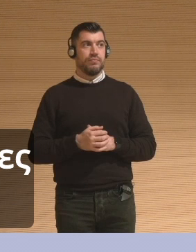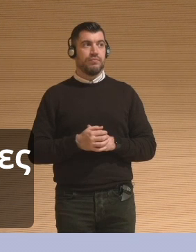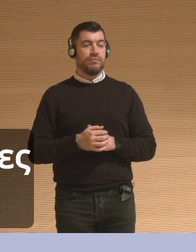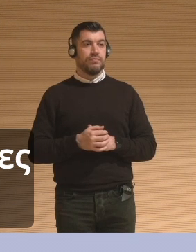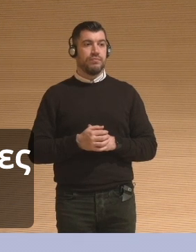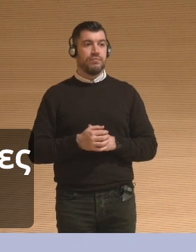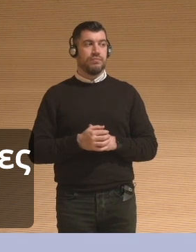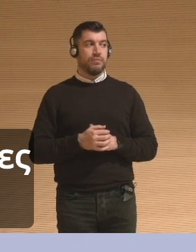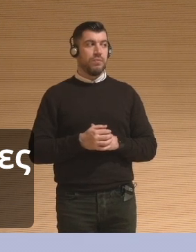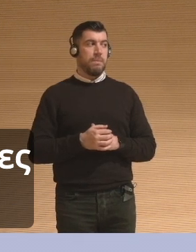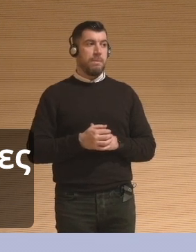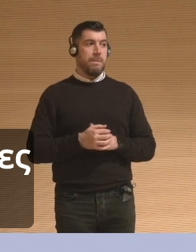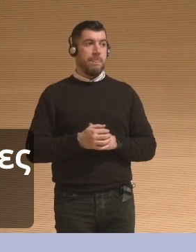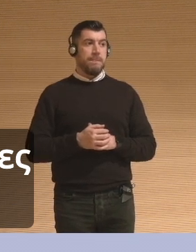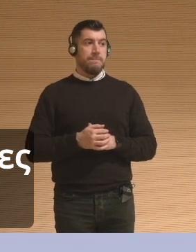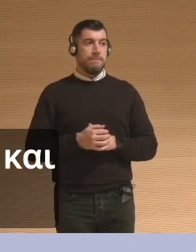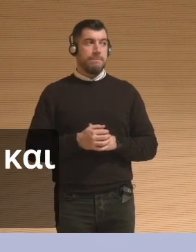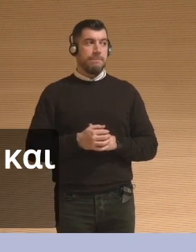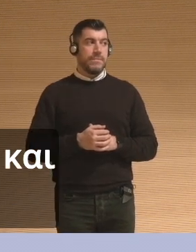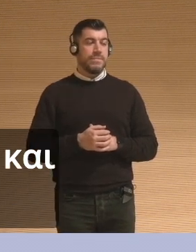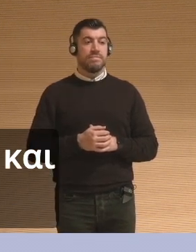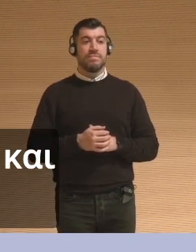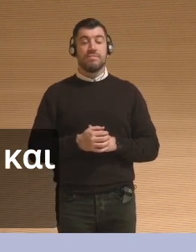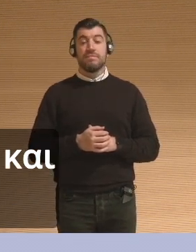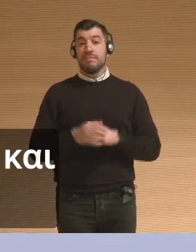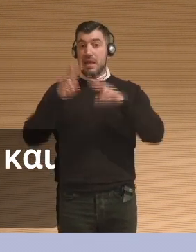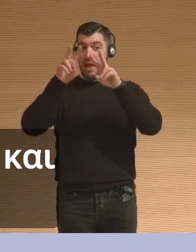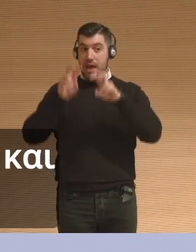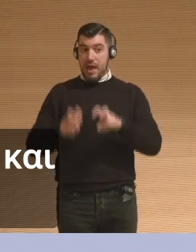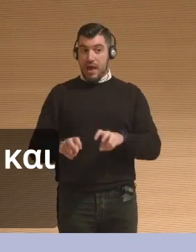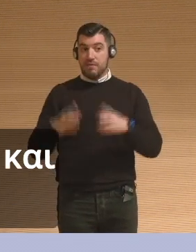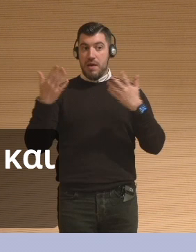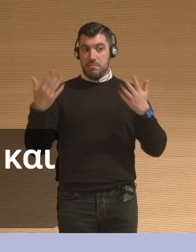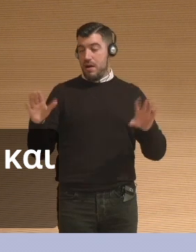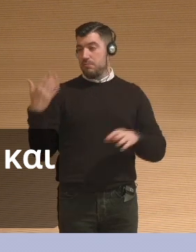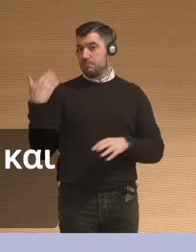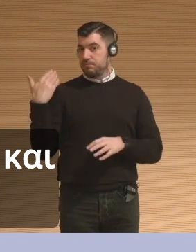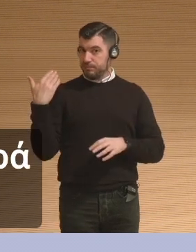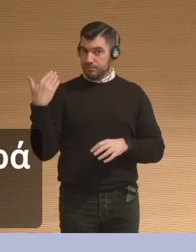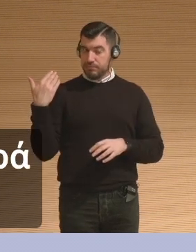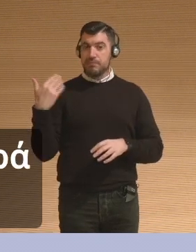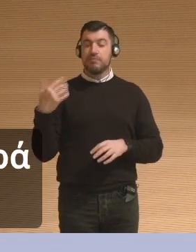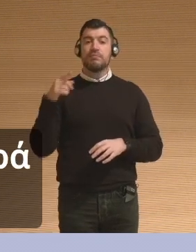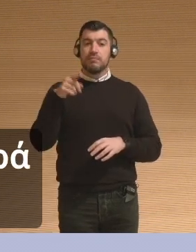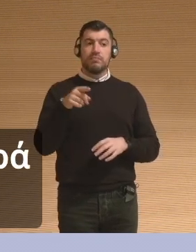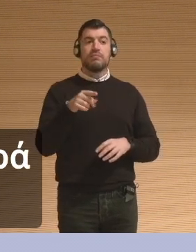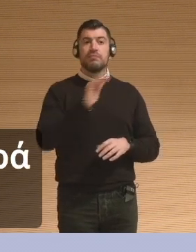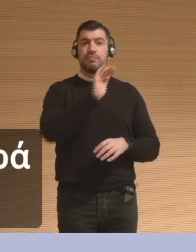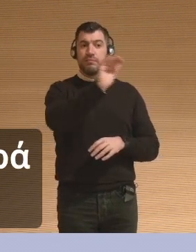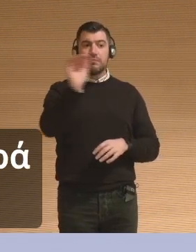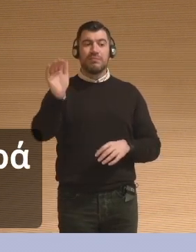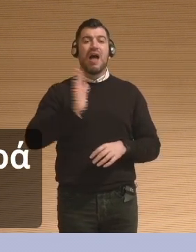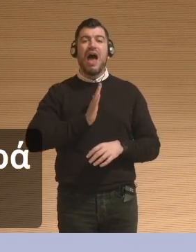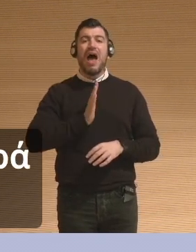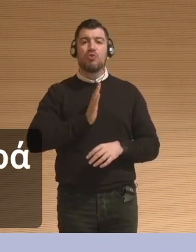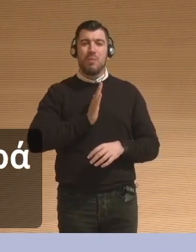paintings improved participants' negative mood, anxiety, loneliness, and well-being. And it is very interesting that